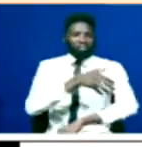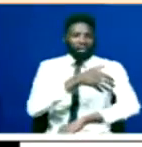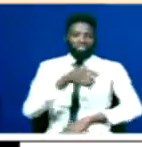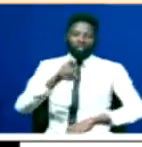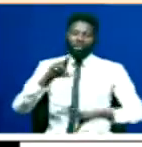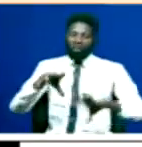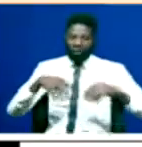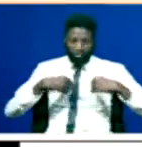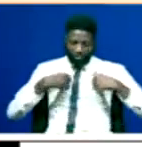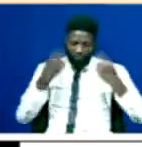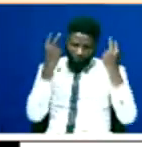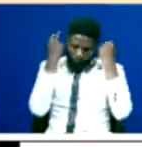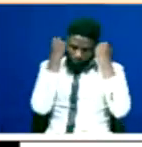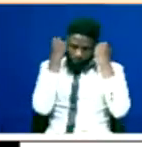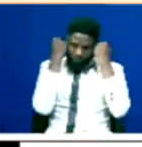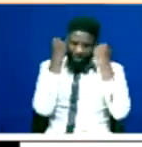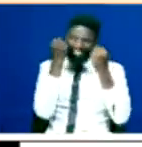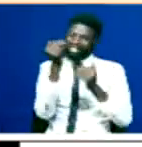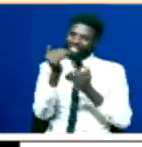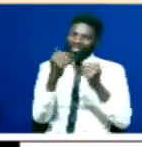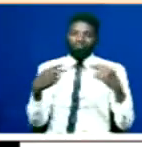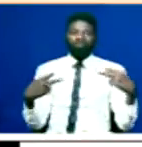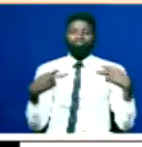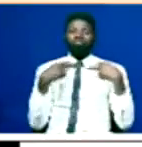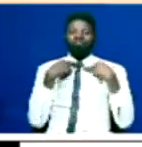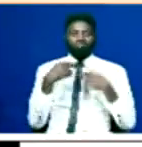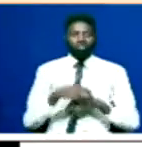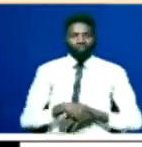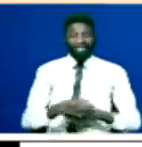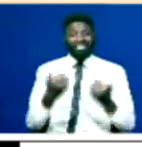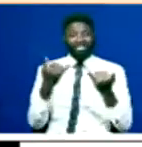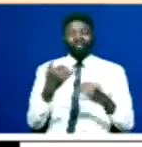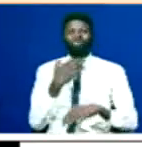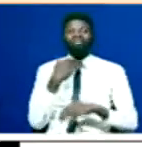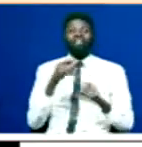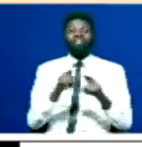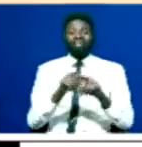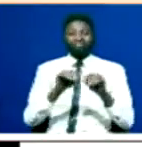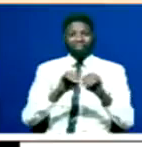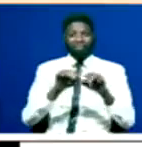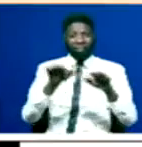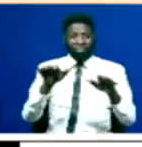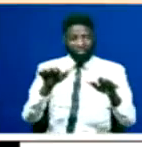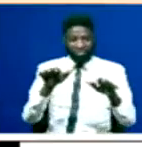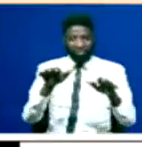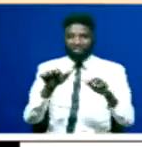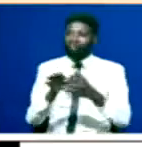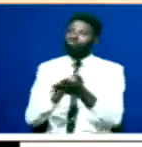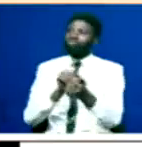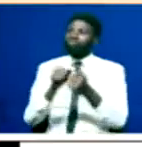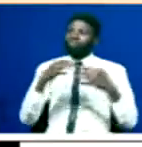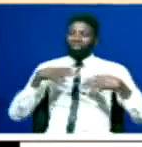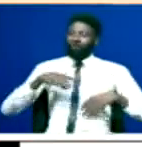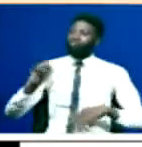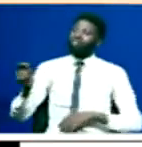almost into slavery you now want to extend to terrorize the people of